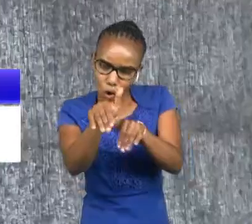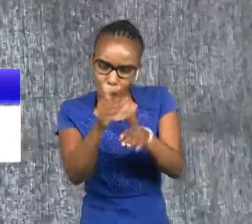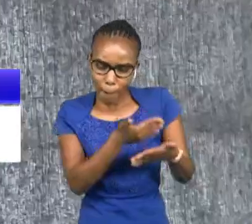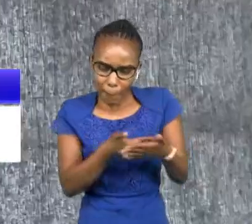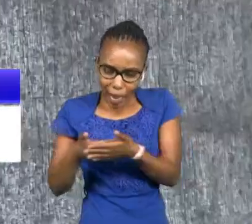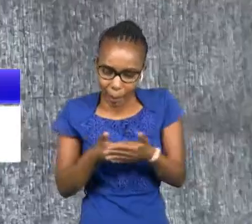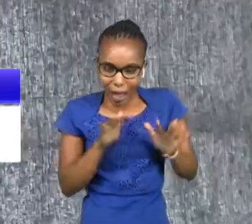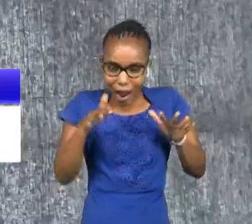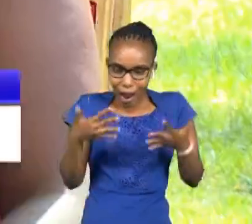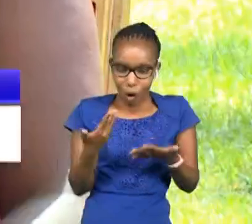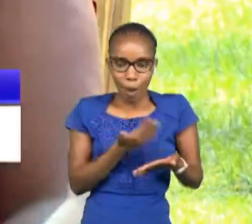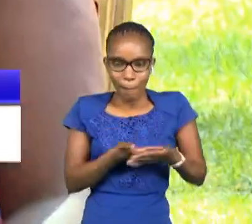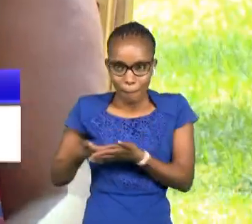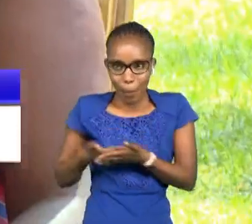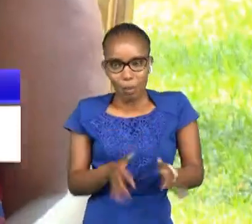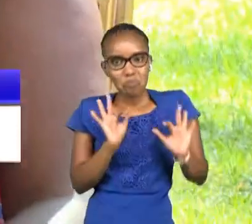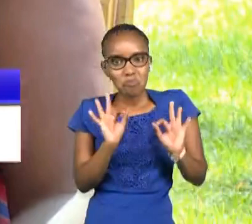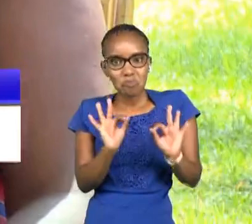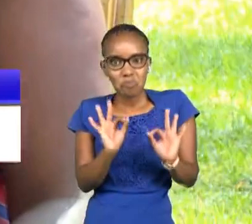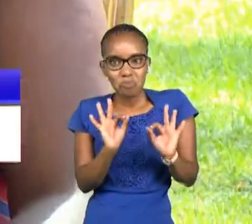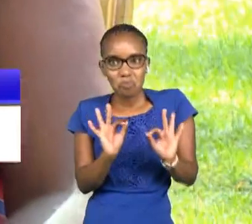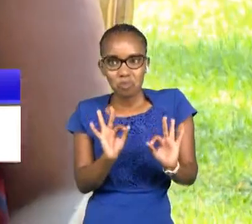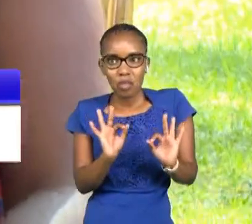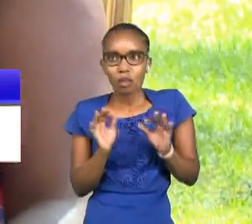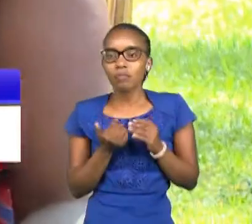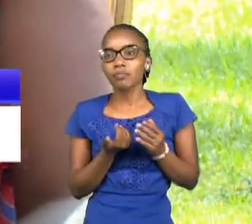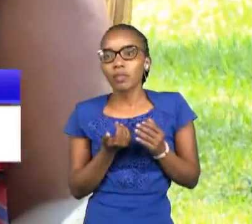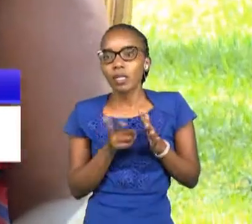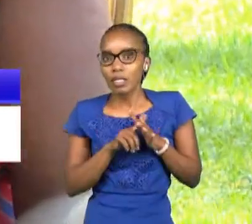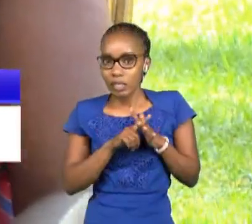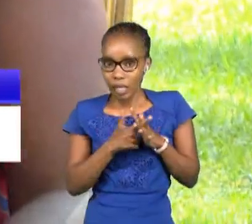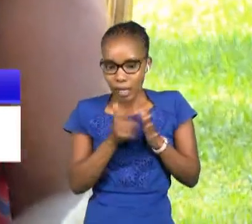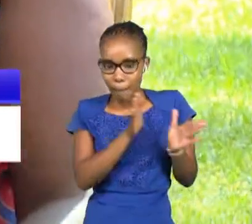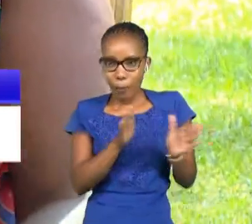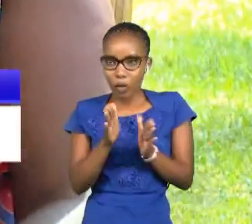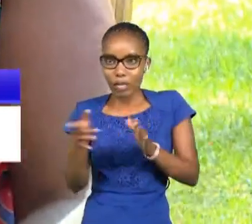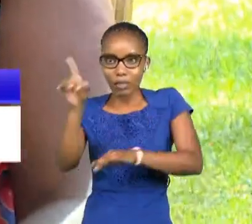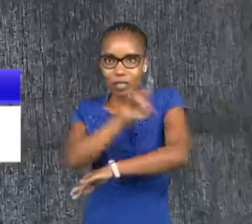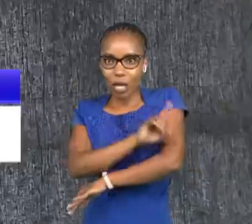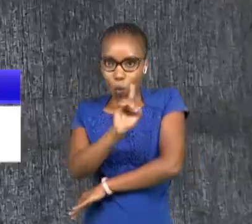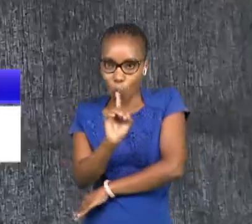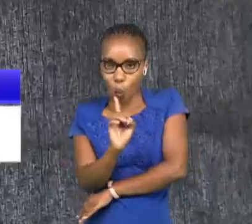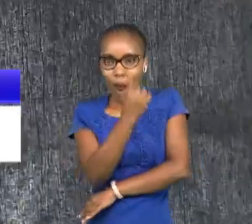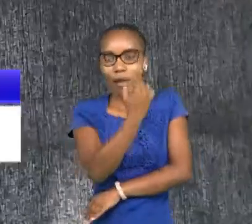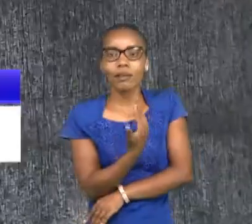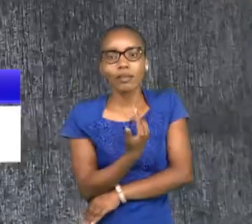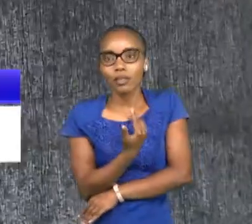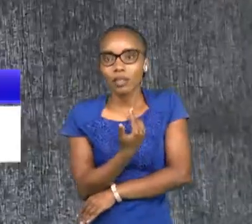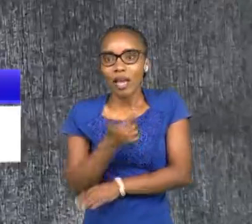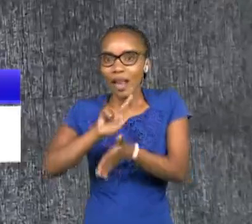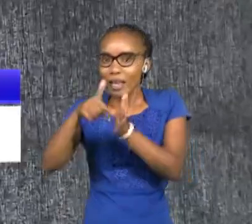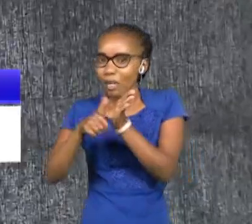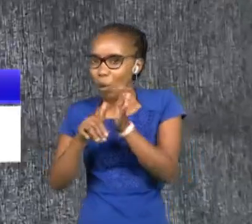And so Tunu is well. She began her journey at day 1. She relapsed in between. But